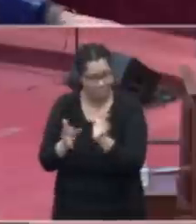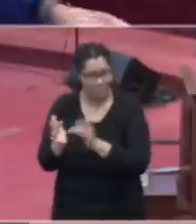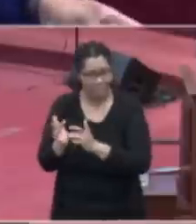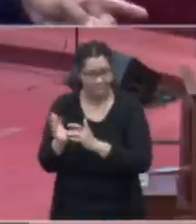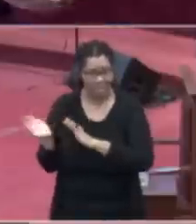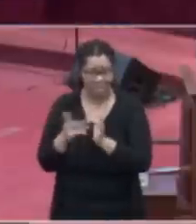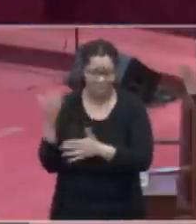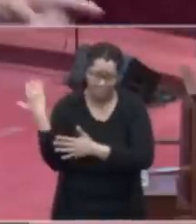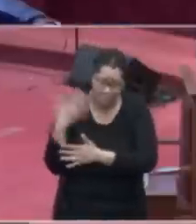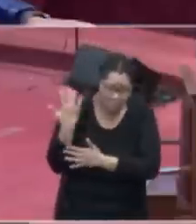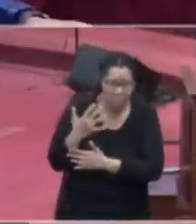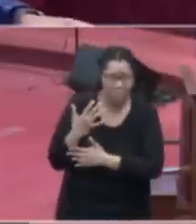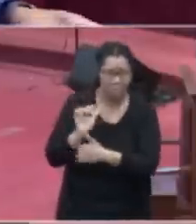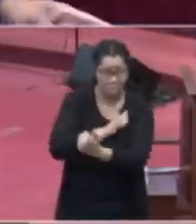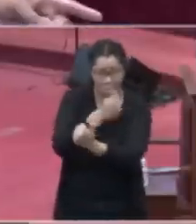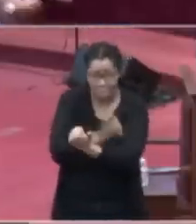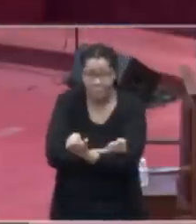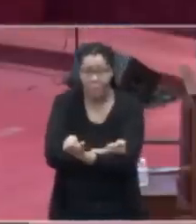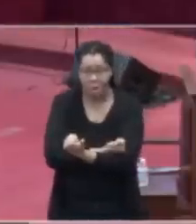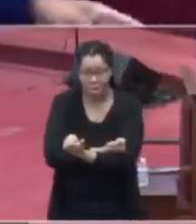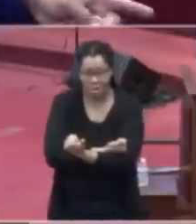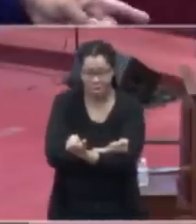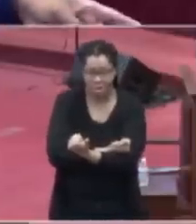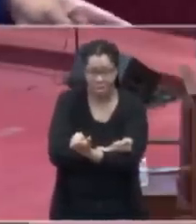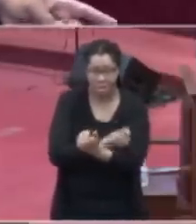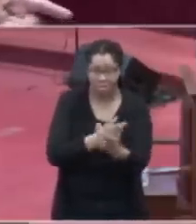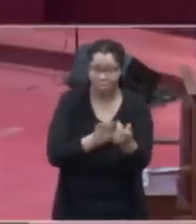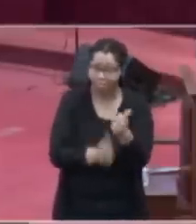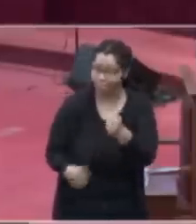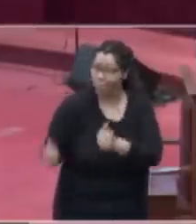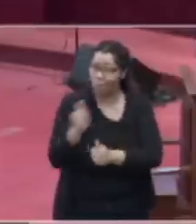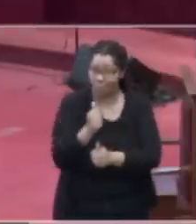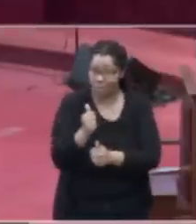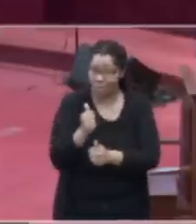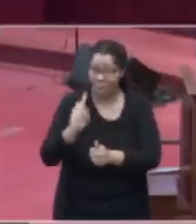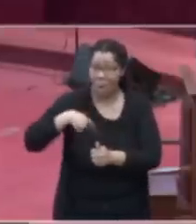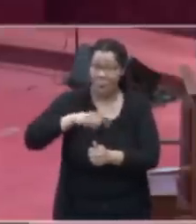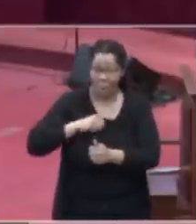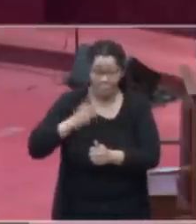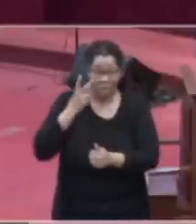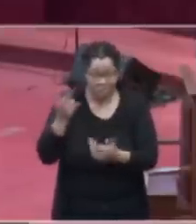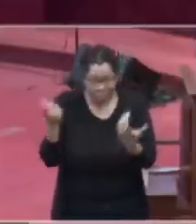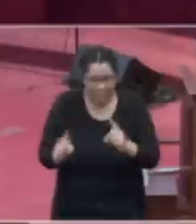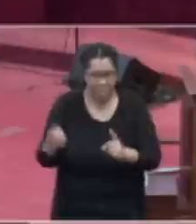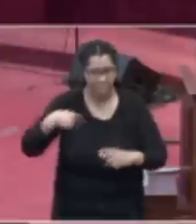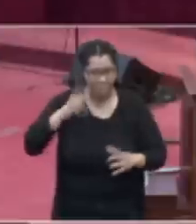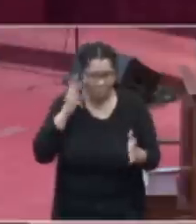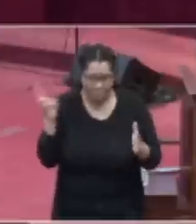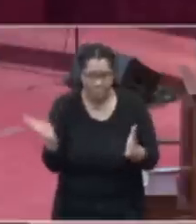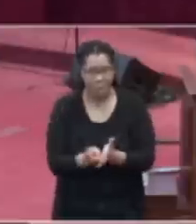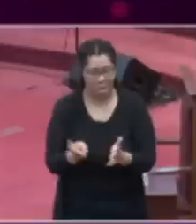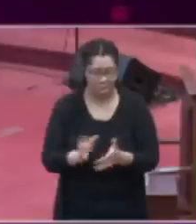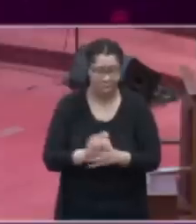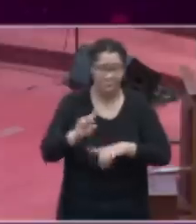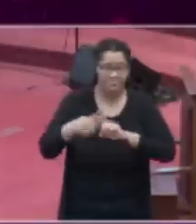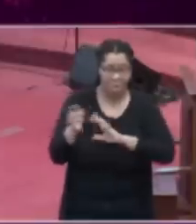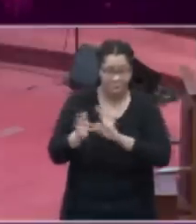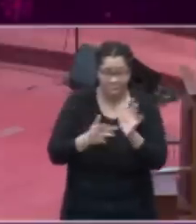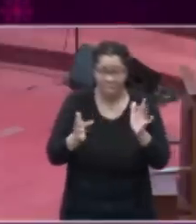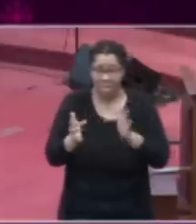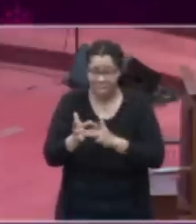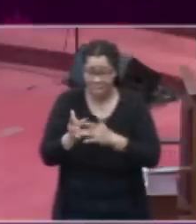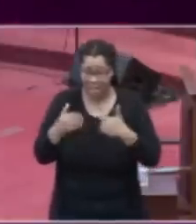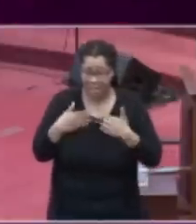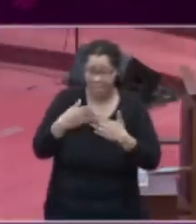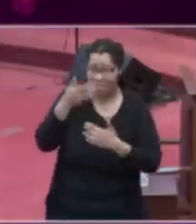grandeur, His authority, His sovereignty, we were eyewitnesses. For when He was invested with